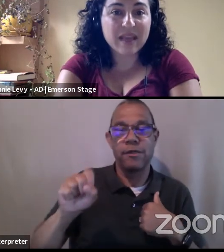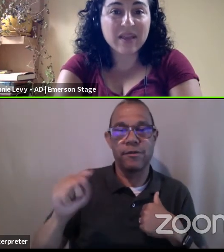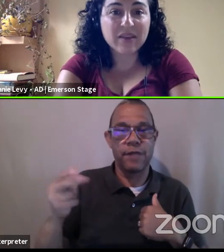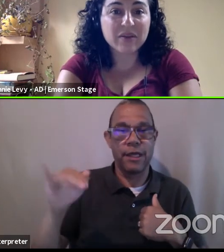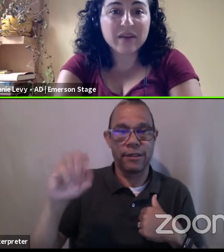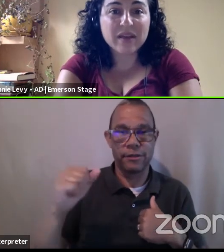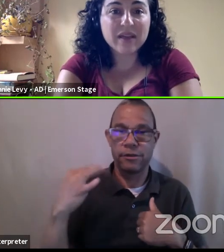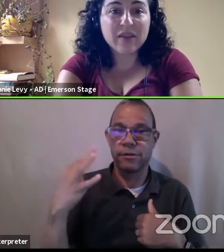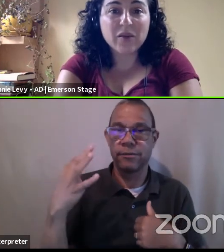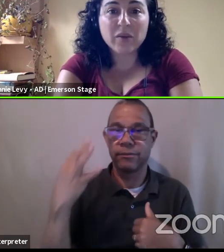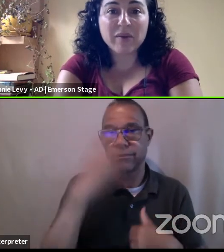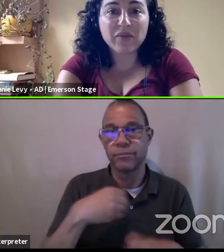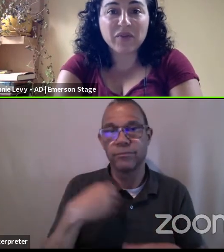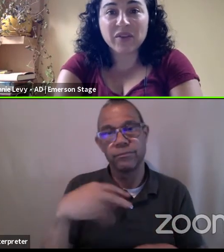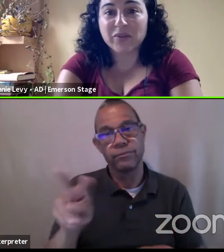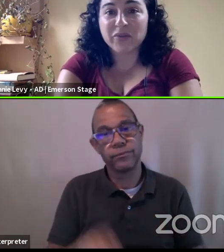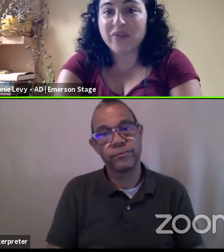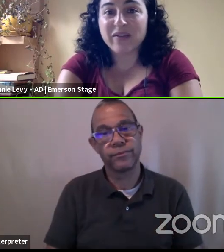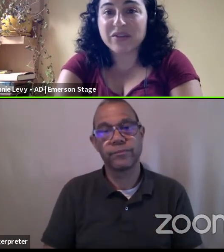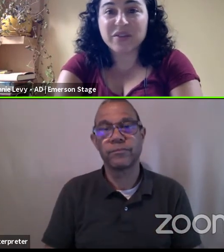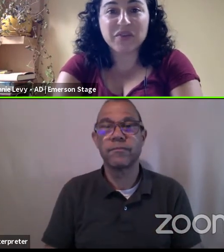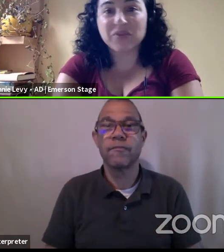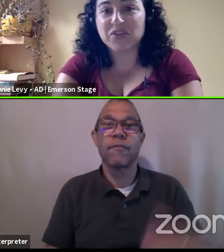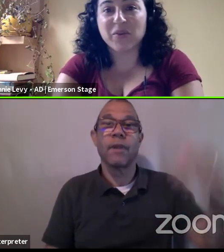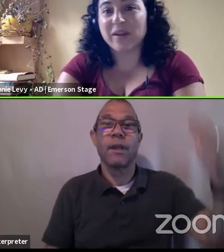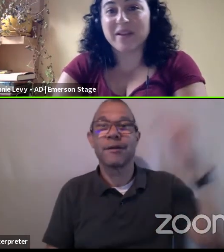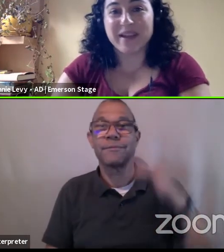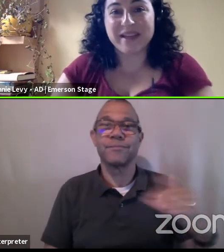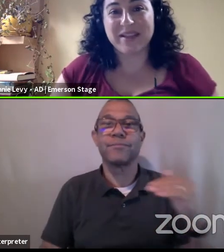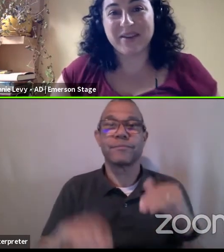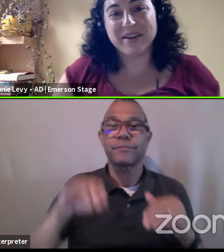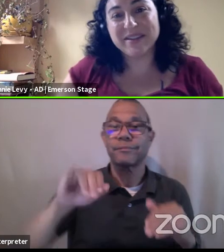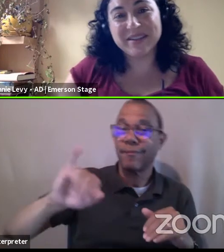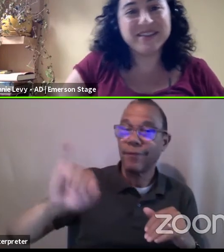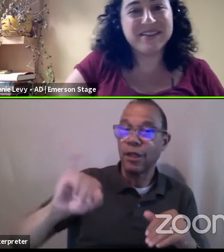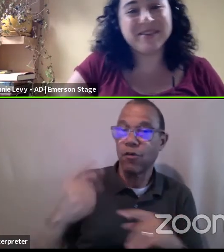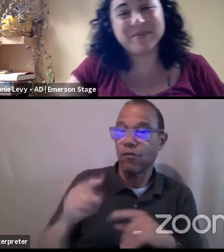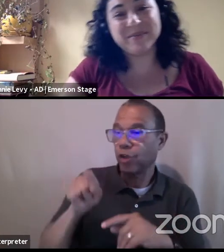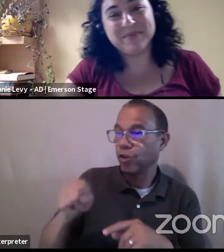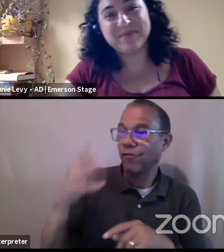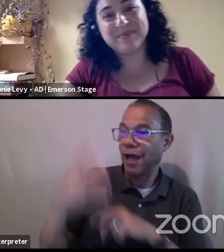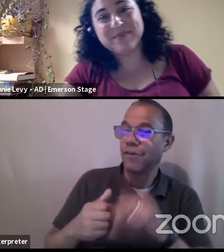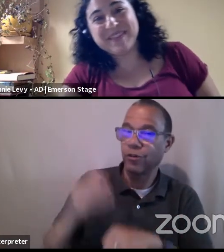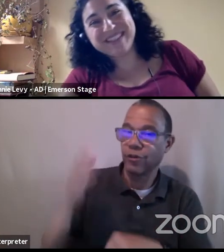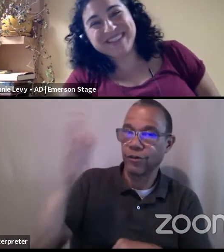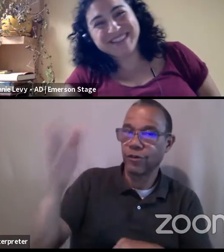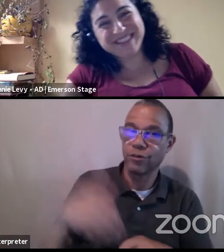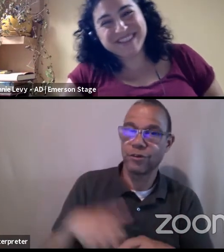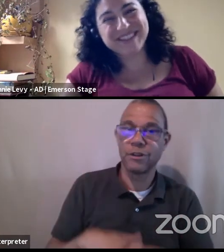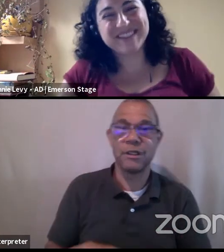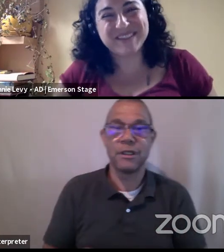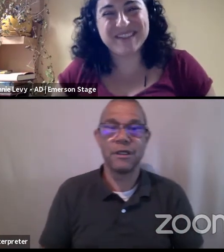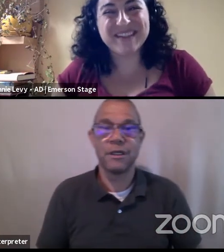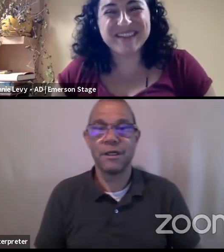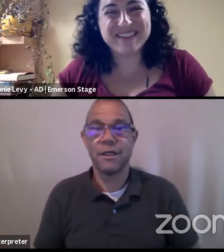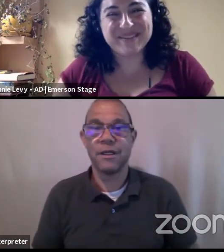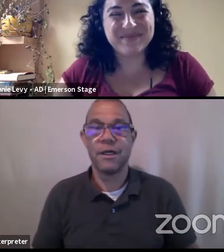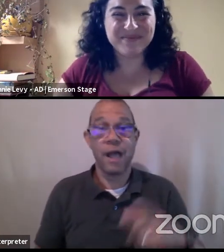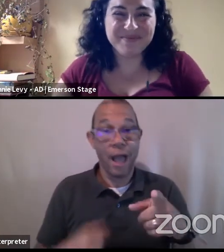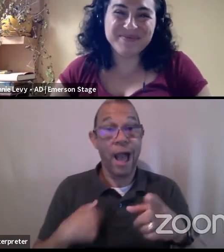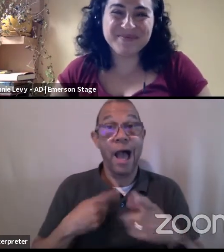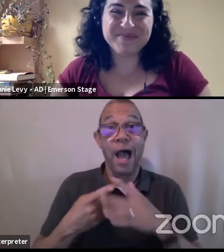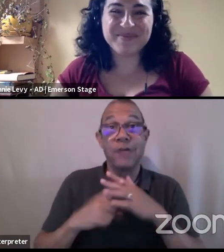Thank you. Igor, what about for you? Five years in the future, what is online theater? I started dreaming to Chong's idea